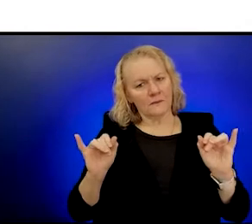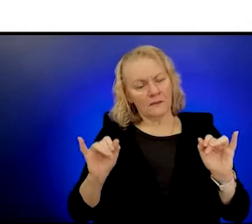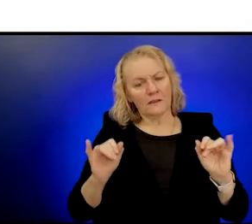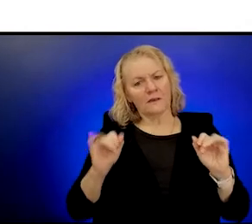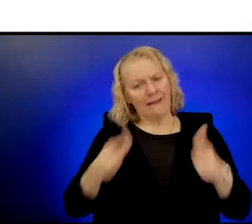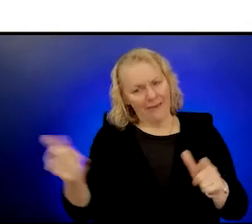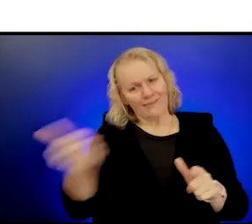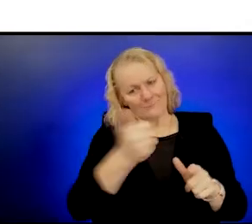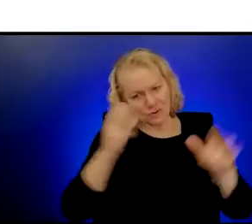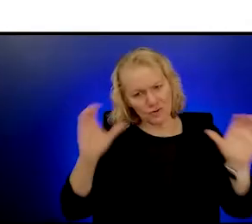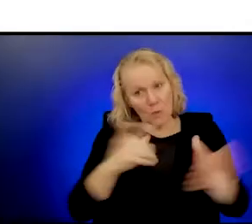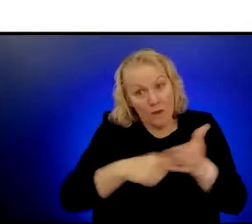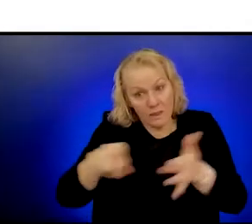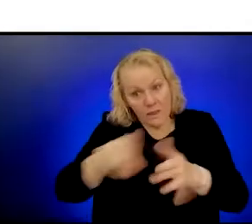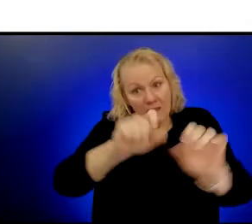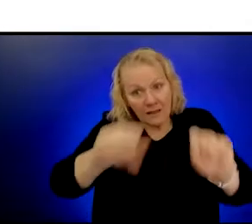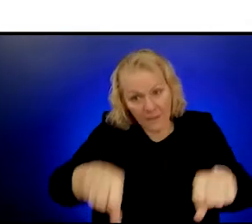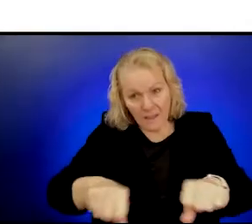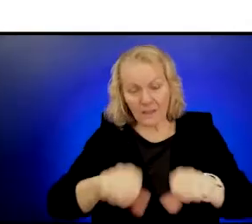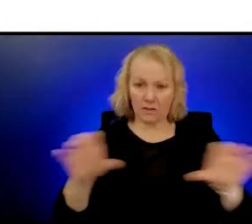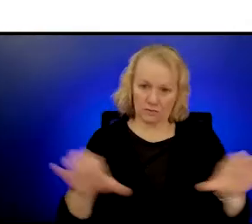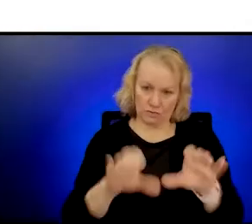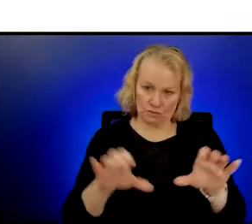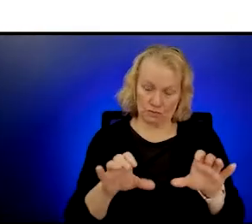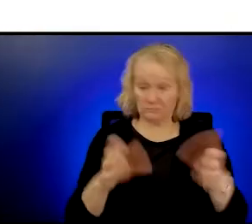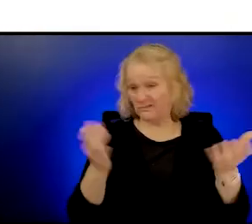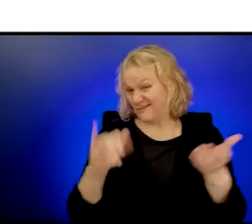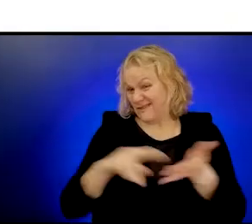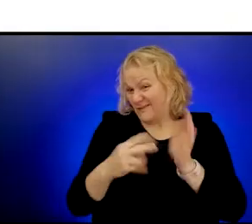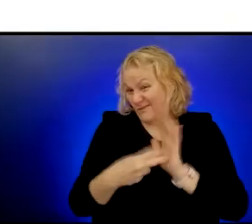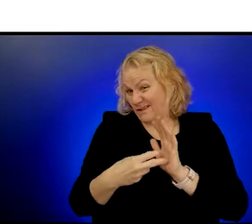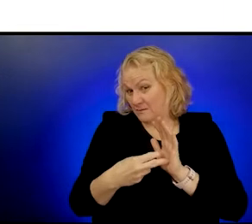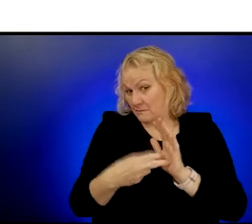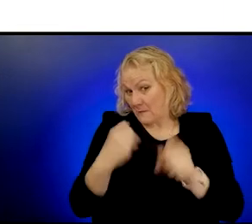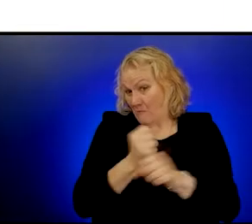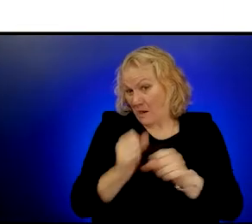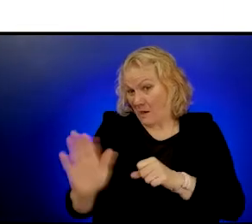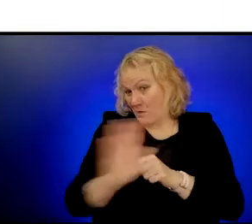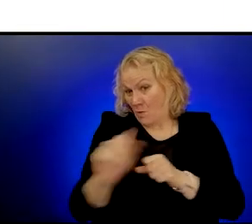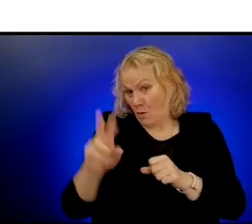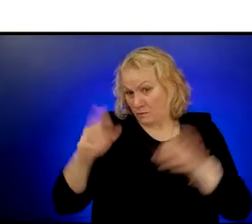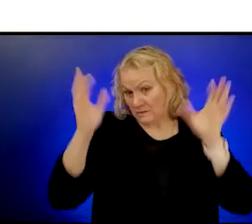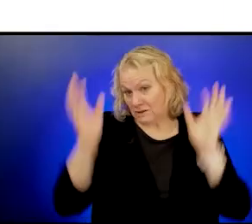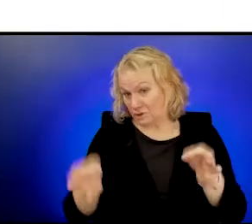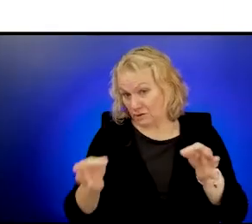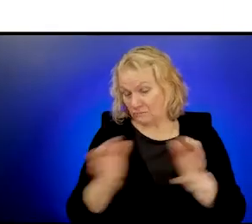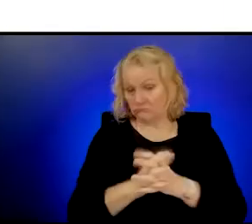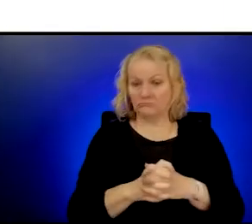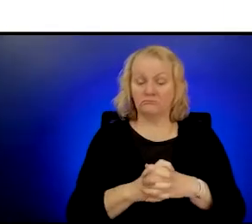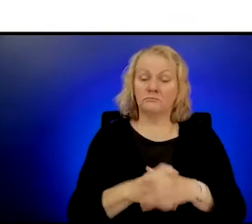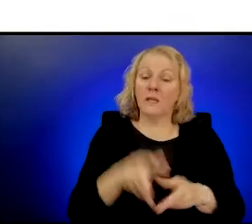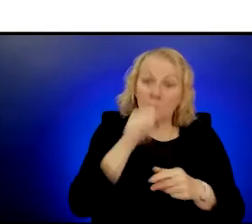to do what they are able to do. This includes making decisions. Respect the person's